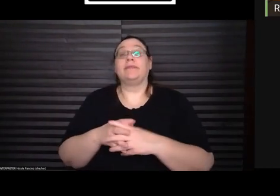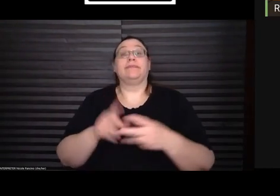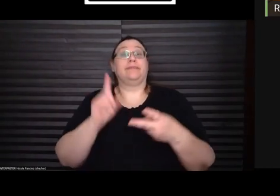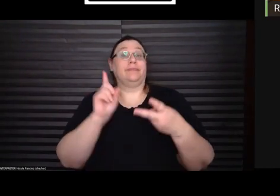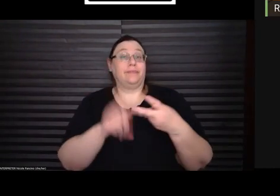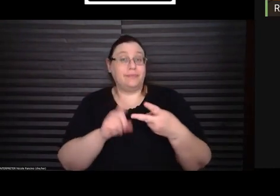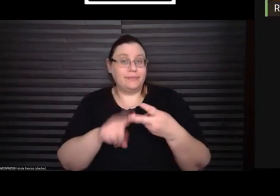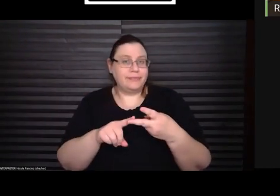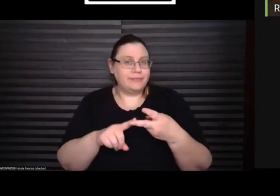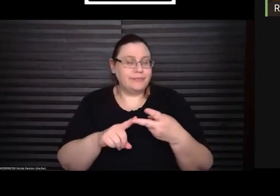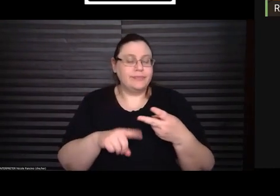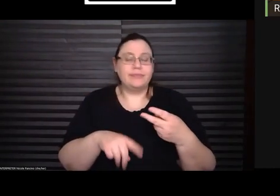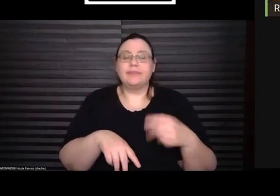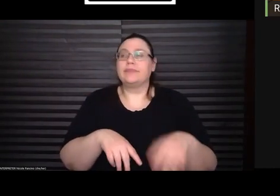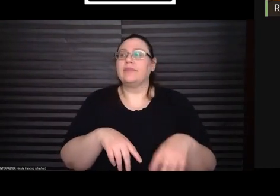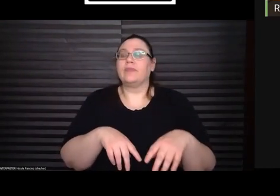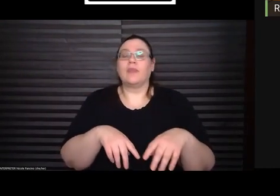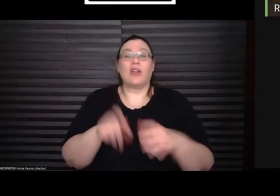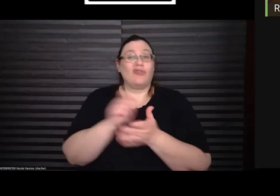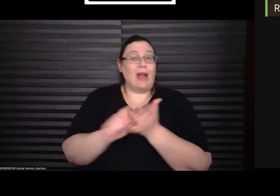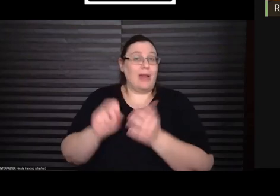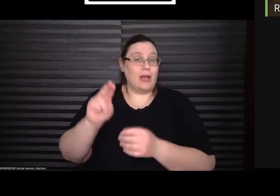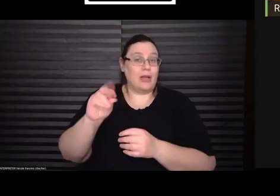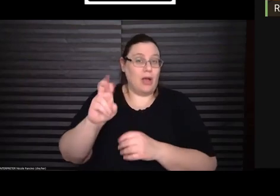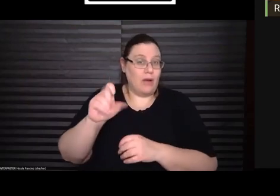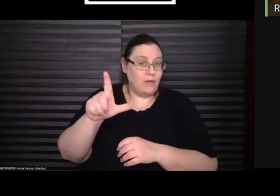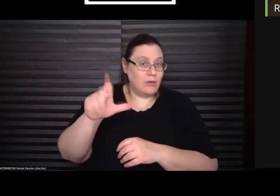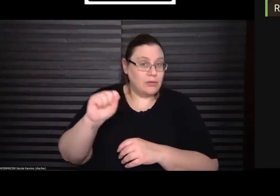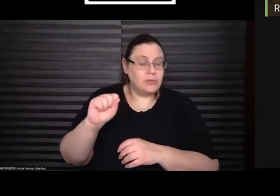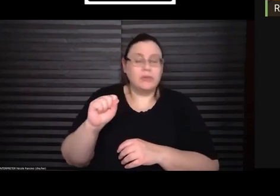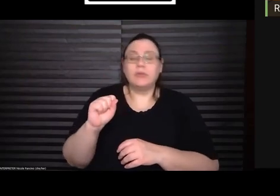and then too, you know, of course, as a novel writer,